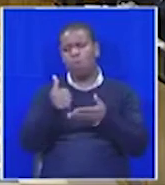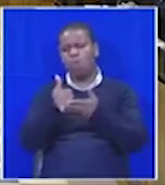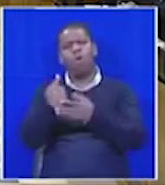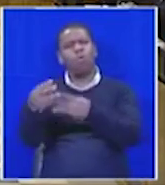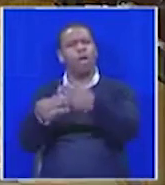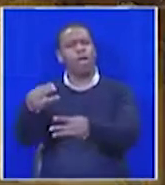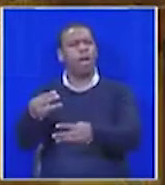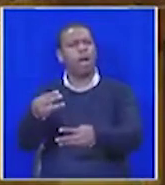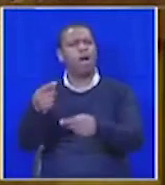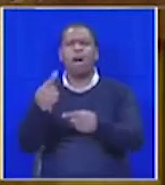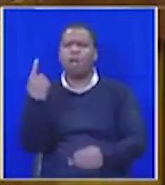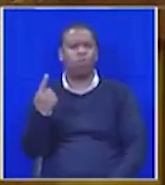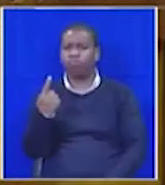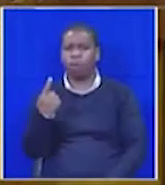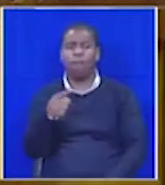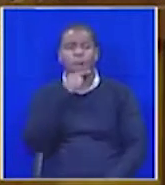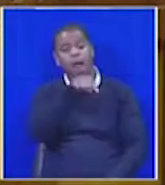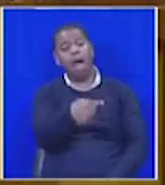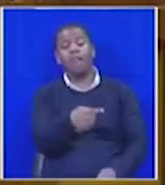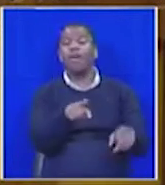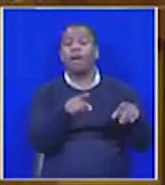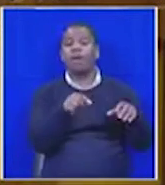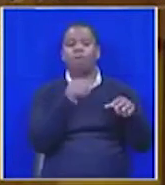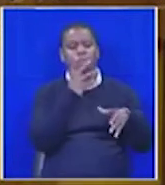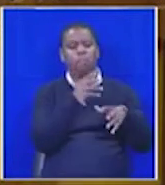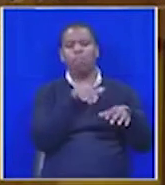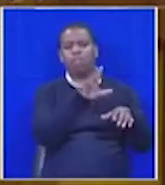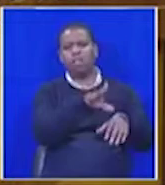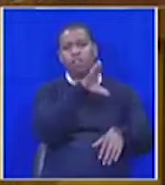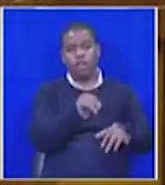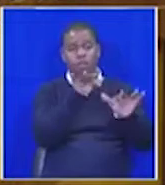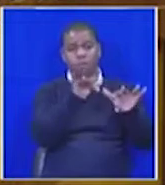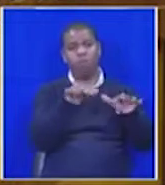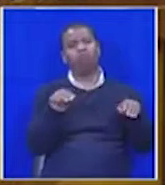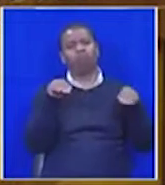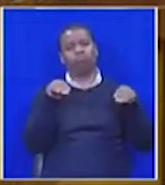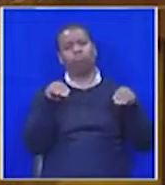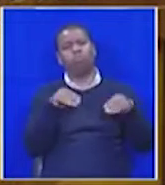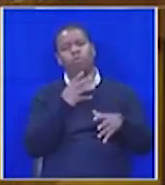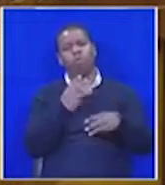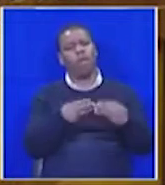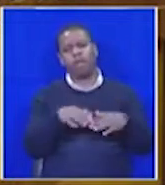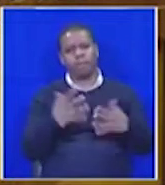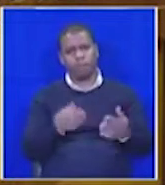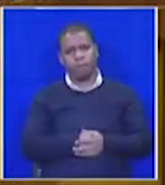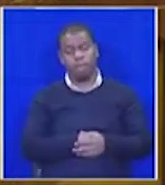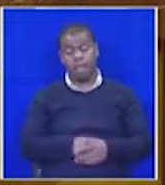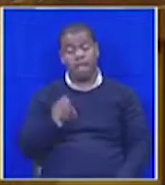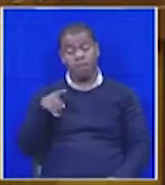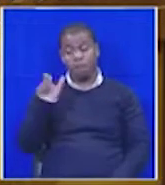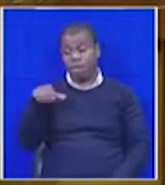but unemployed South Africans. The minute you are unemployed in this country, you're in a